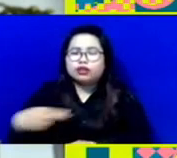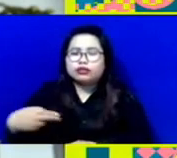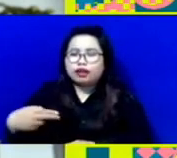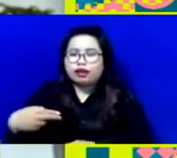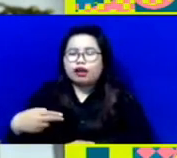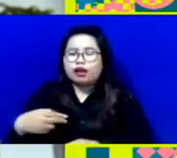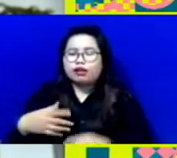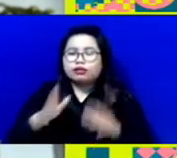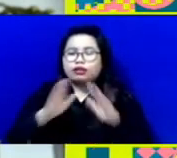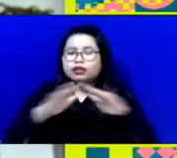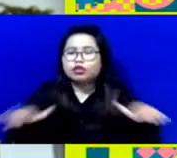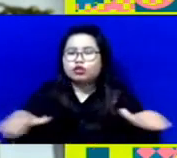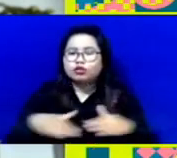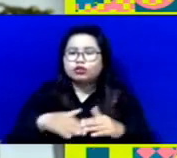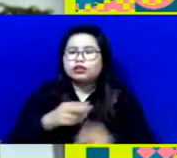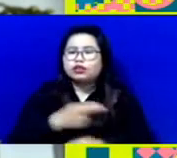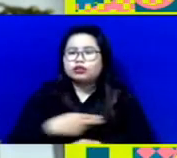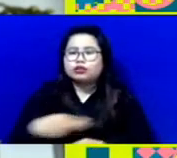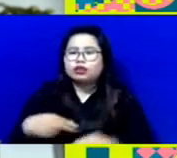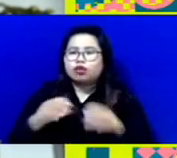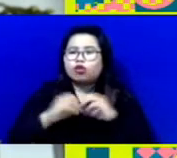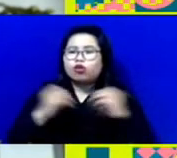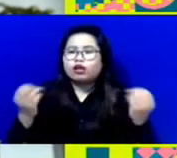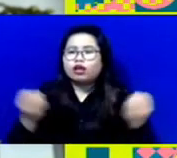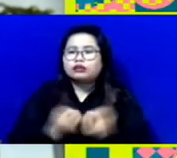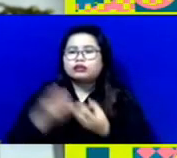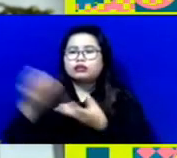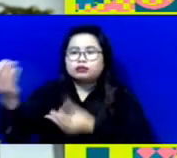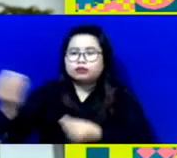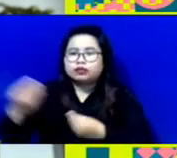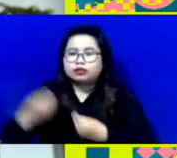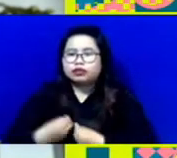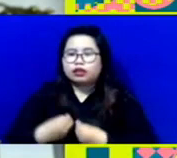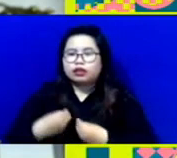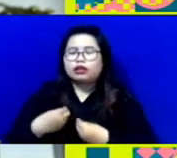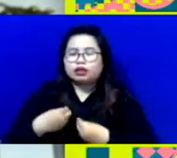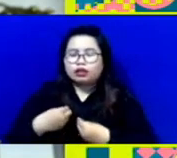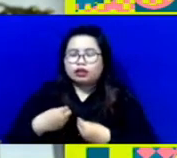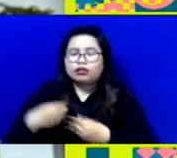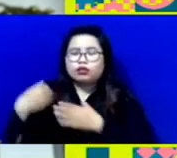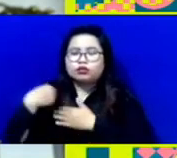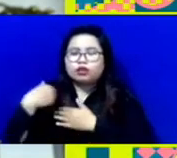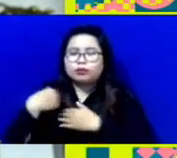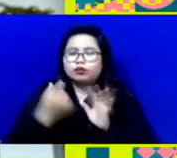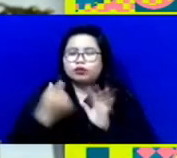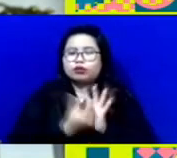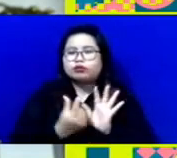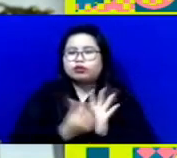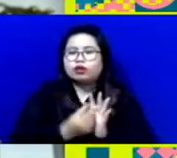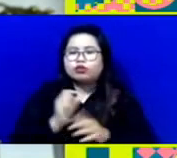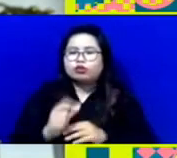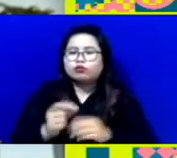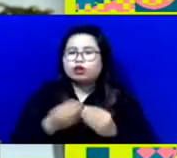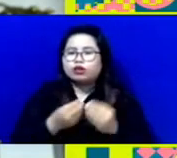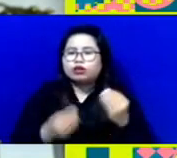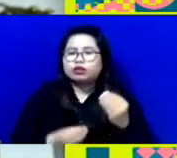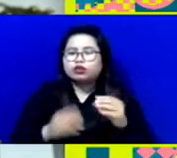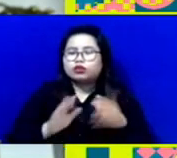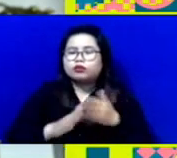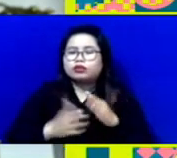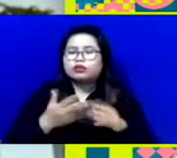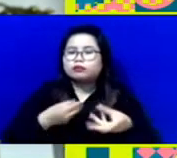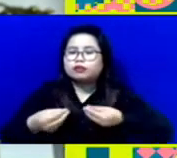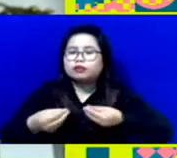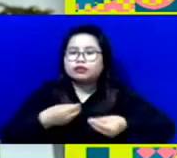organization mandated by law to represent the business community in Indonesia. I would like to welcome the presence of governments,